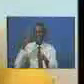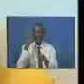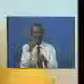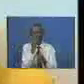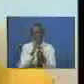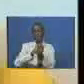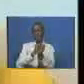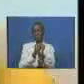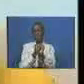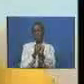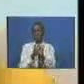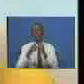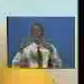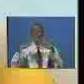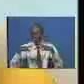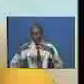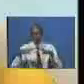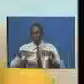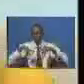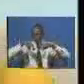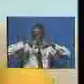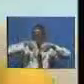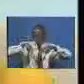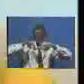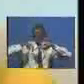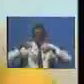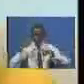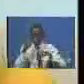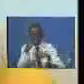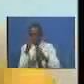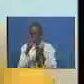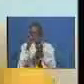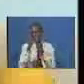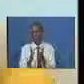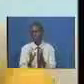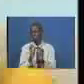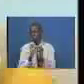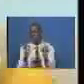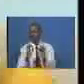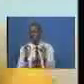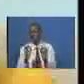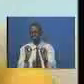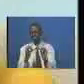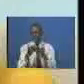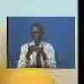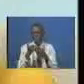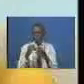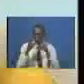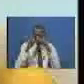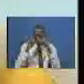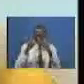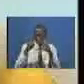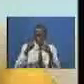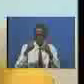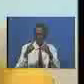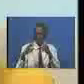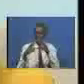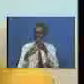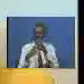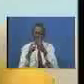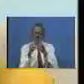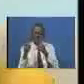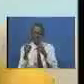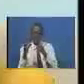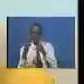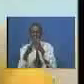taken them to a correct eye specialist before before deciding what should be seventy to eighty percent of the children